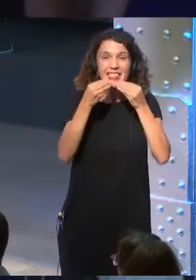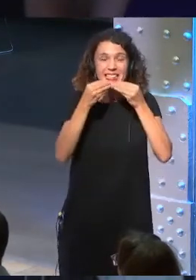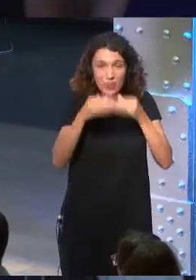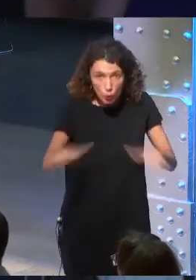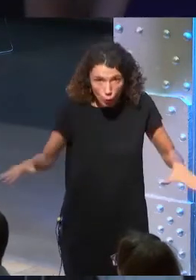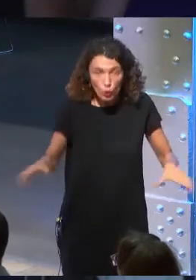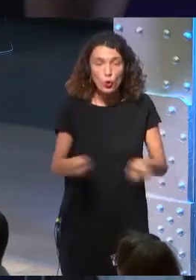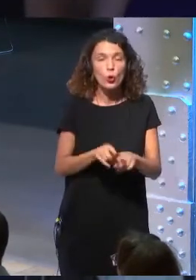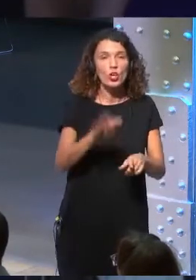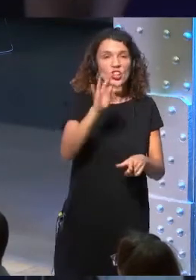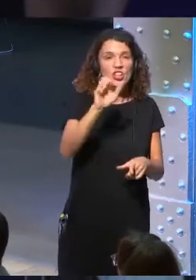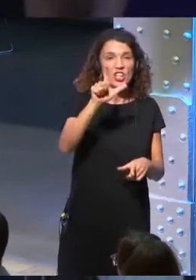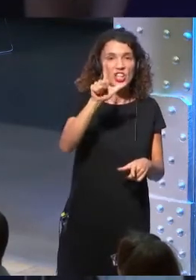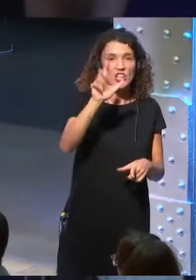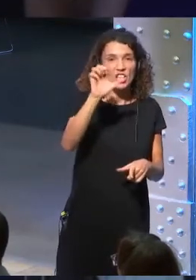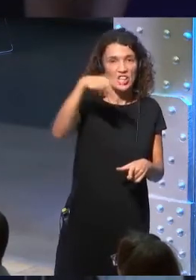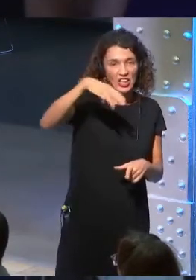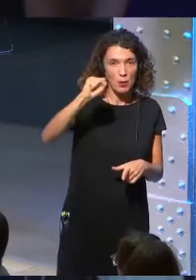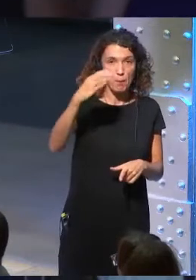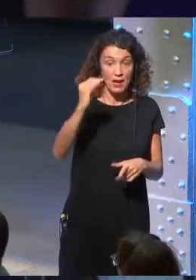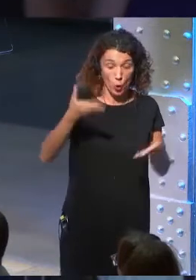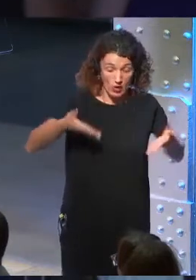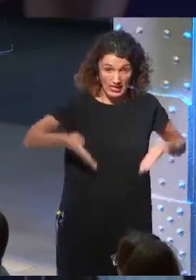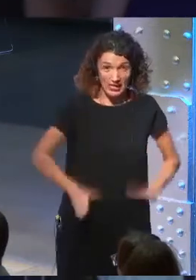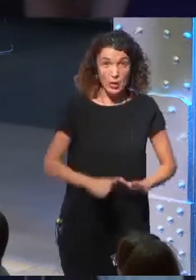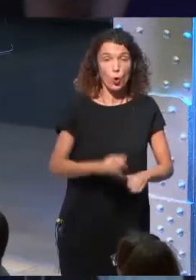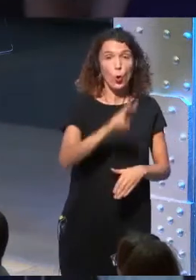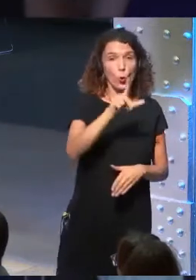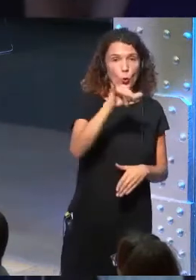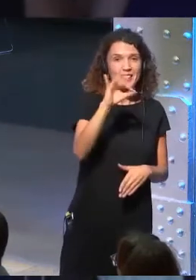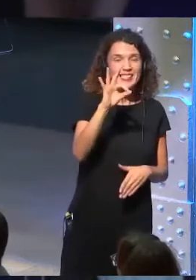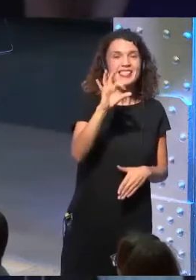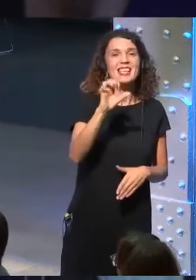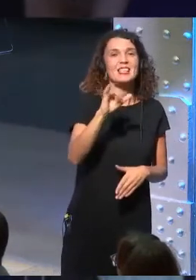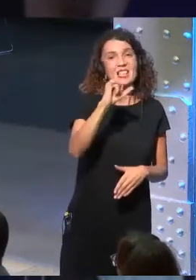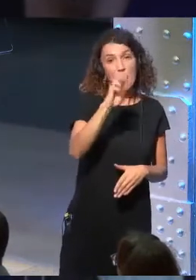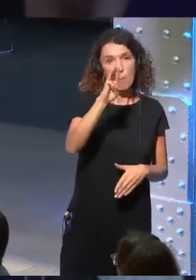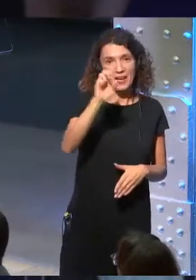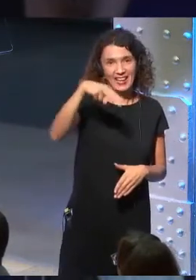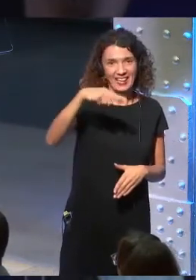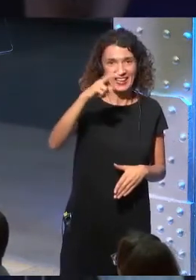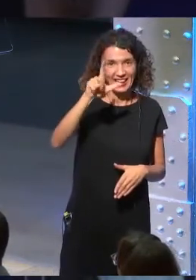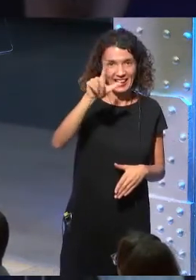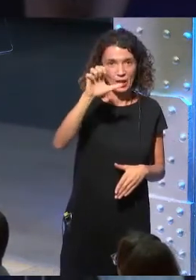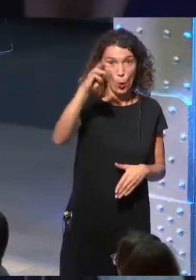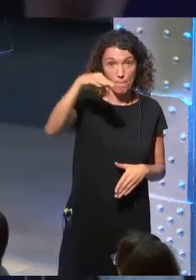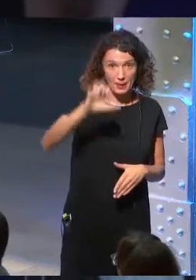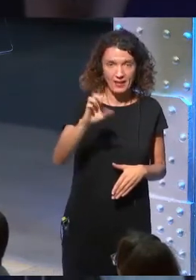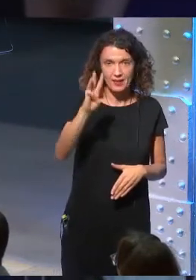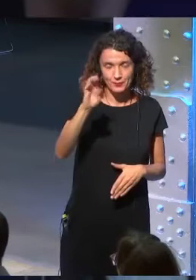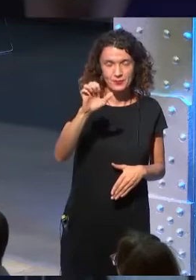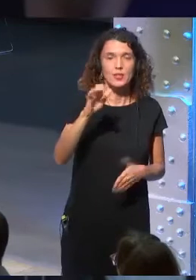Telemachus, the son of Odysseus and Penelope, and the man who's facing her in this